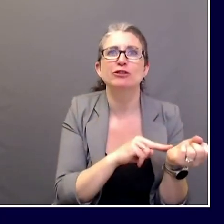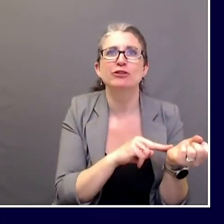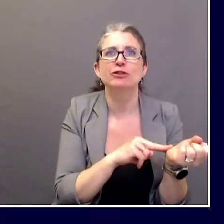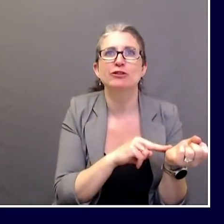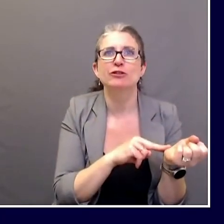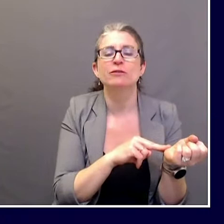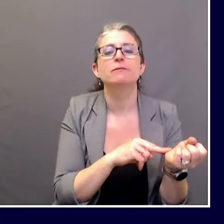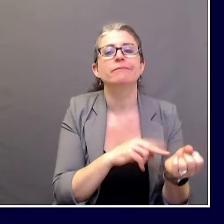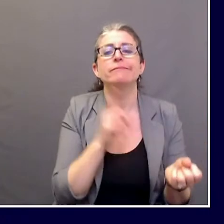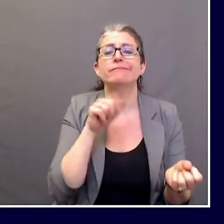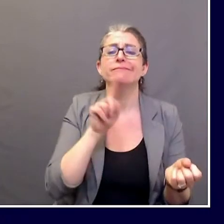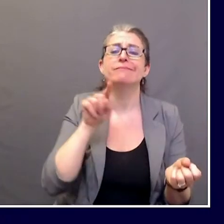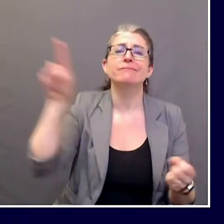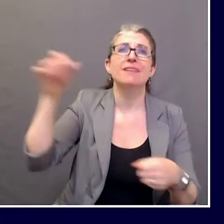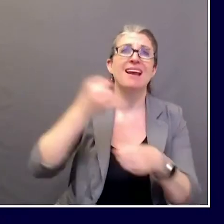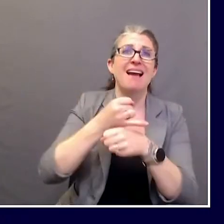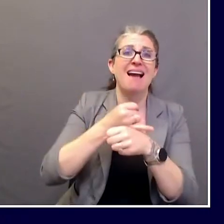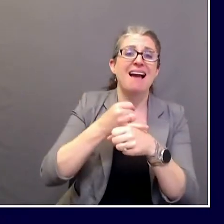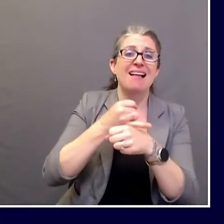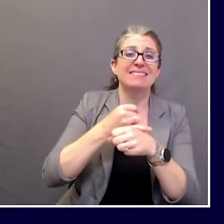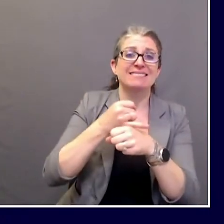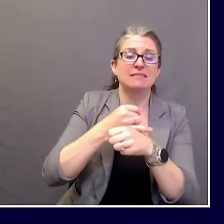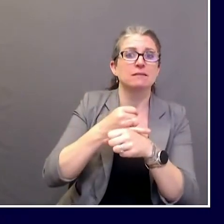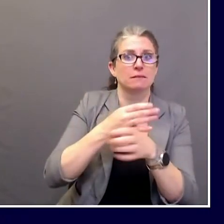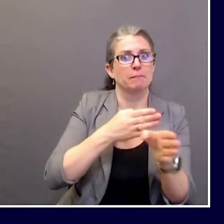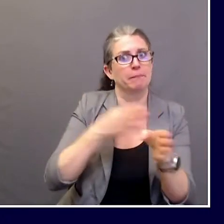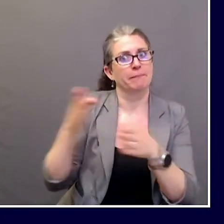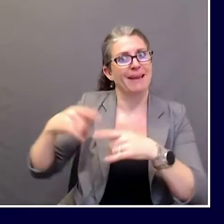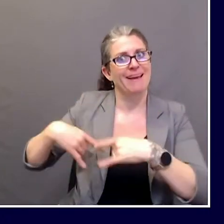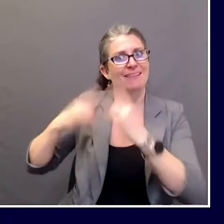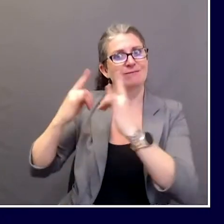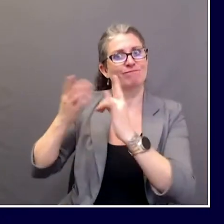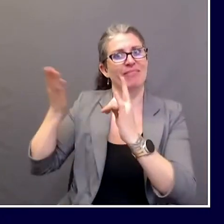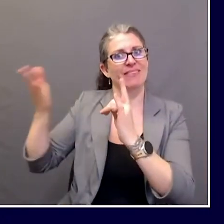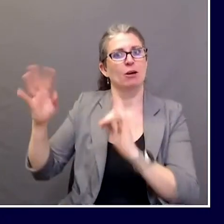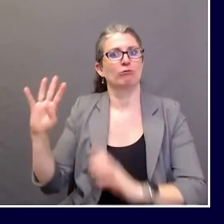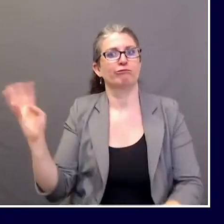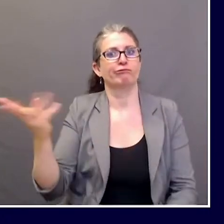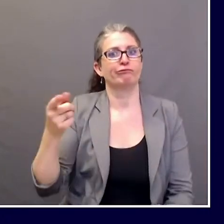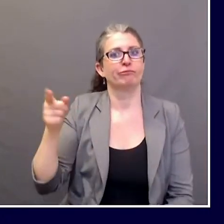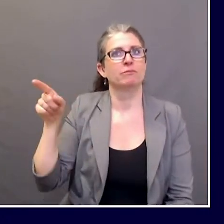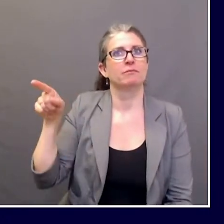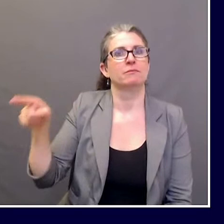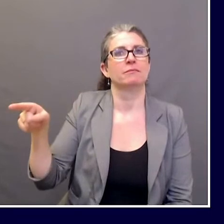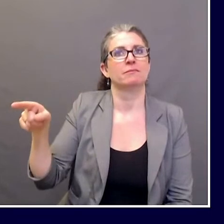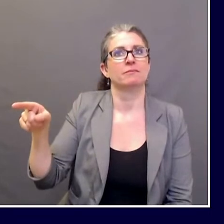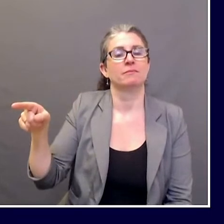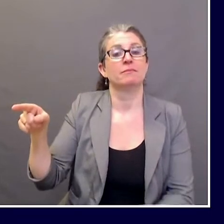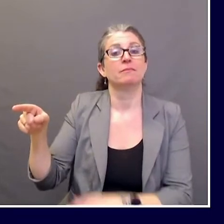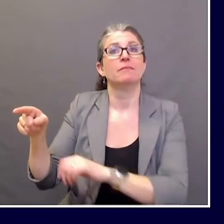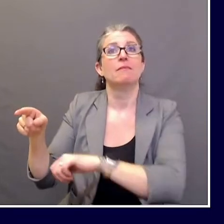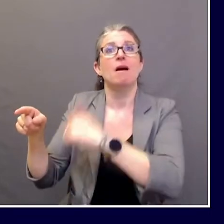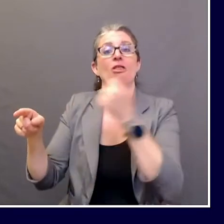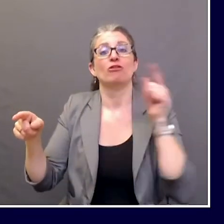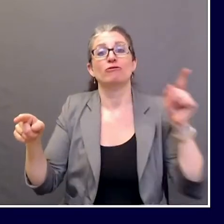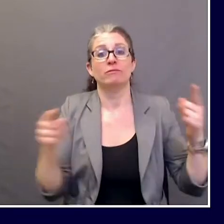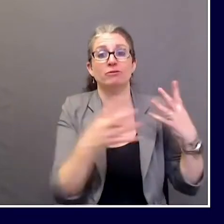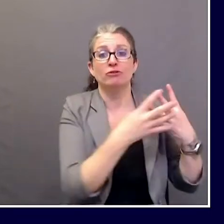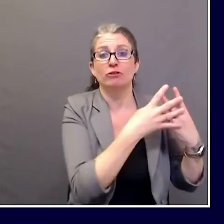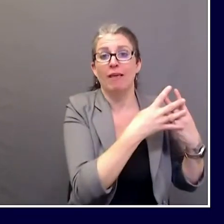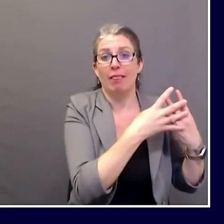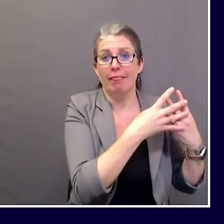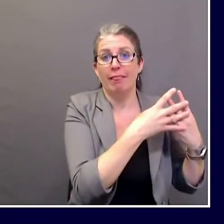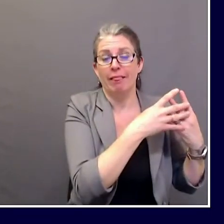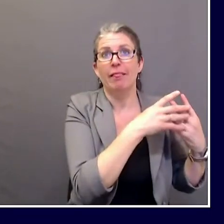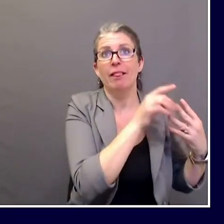work with the Department of Corrections to vaccinate incarcerated individuals. We spoke with them this morning to make sure that they knew about the pause